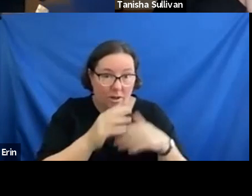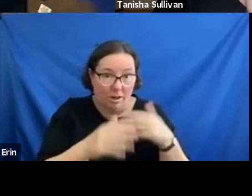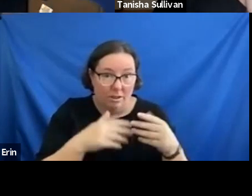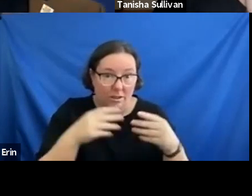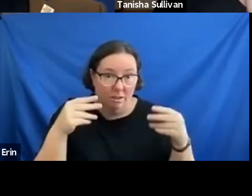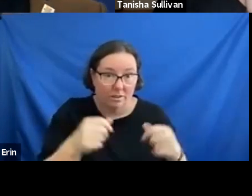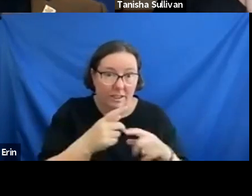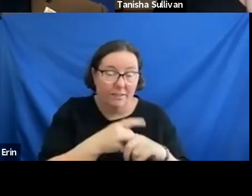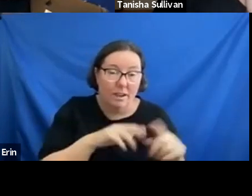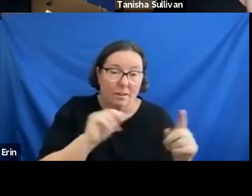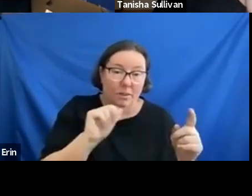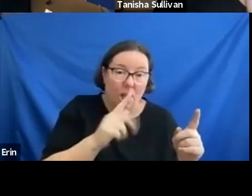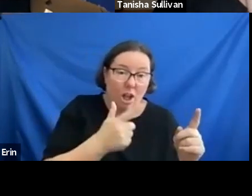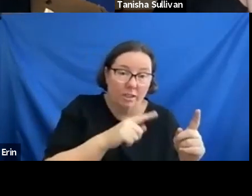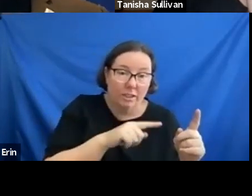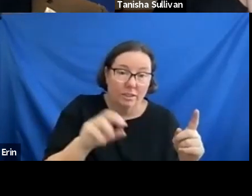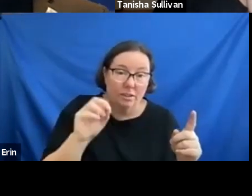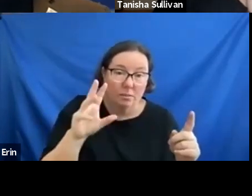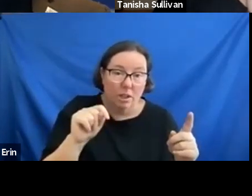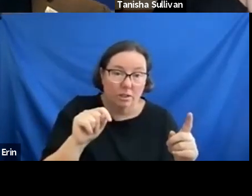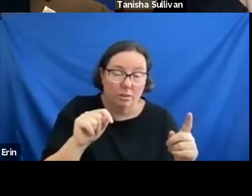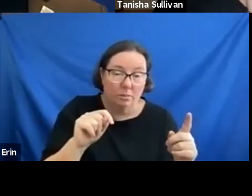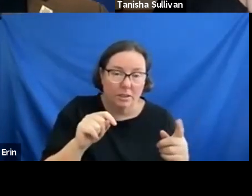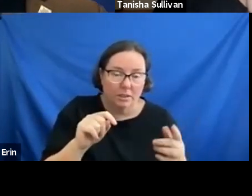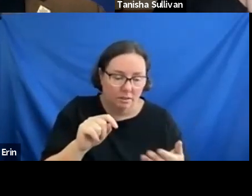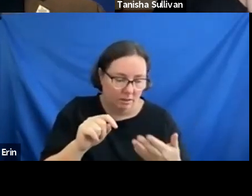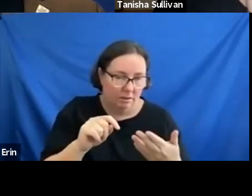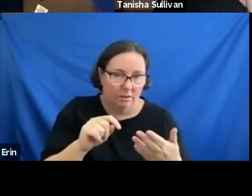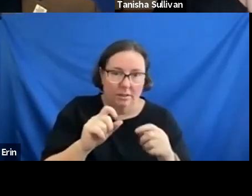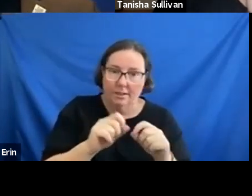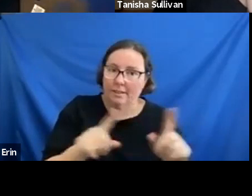from August through October get